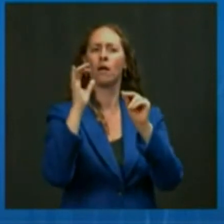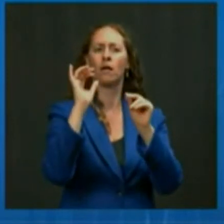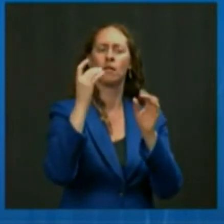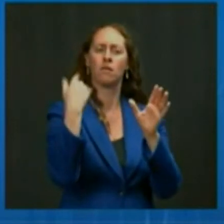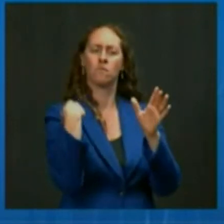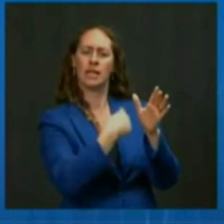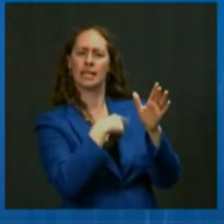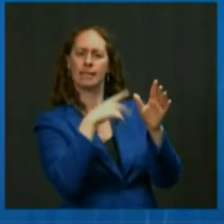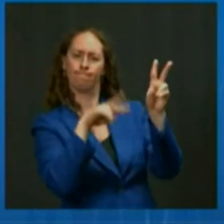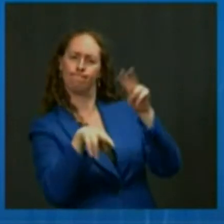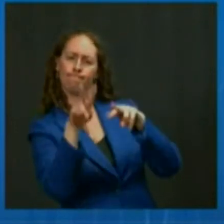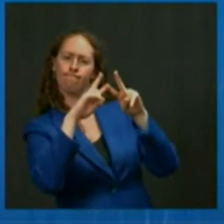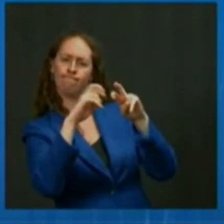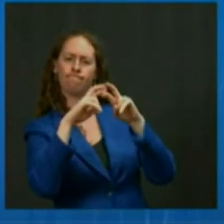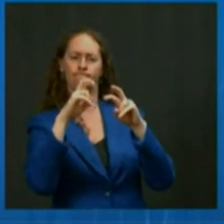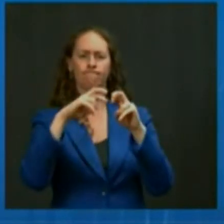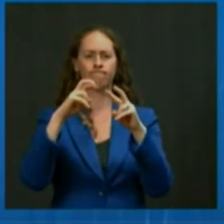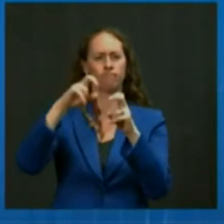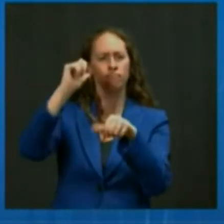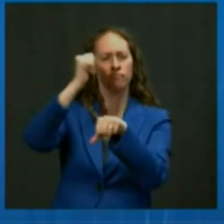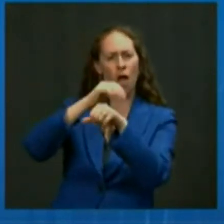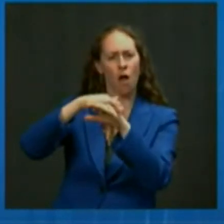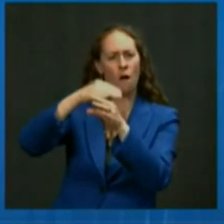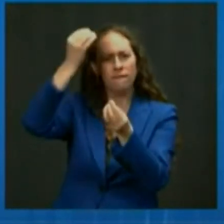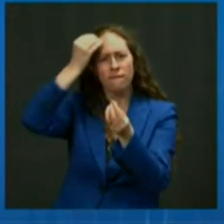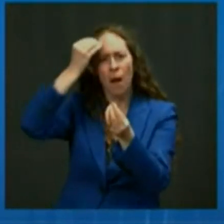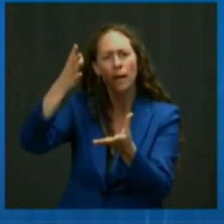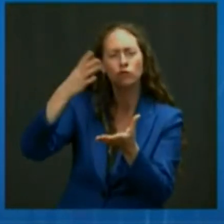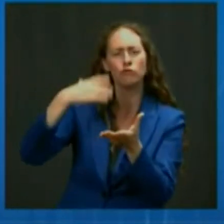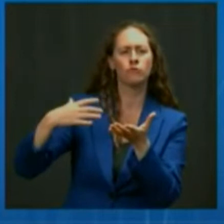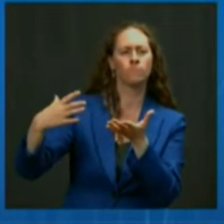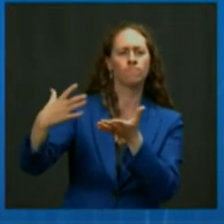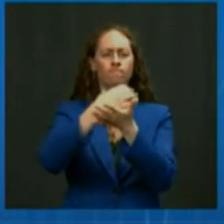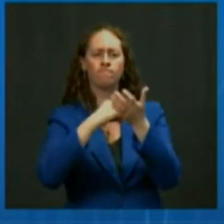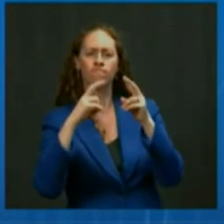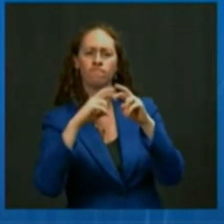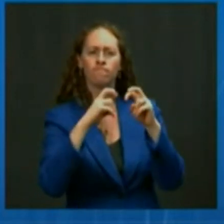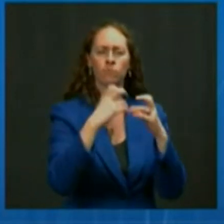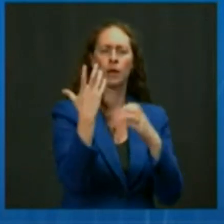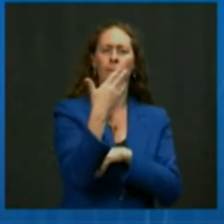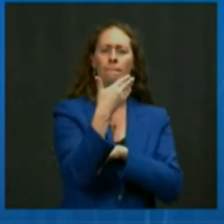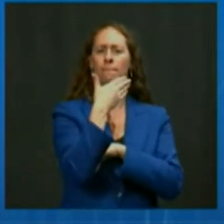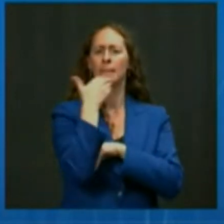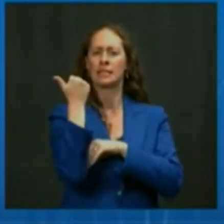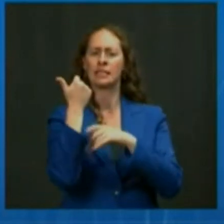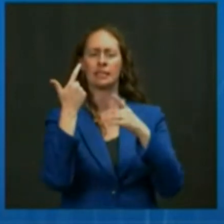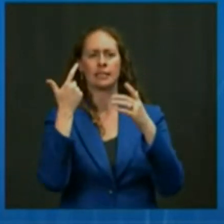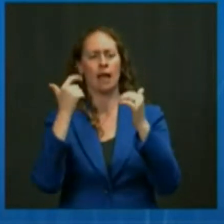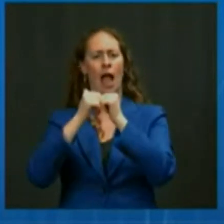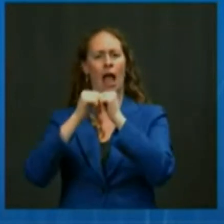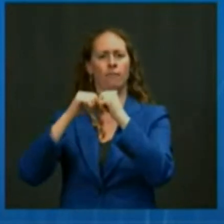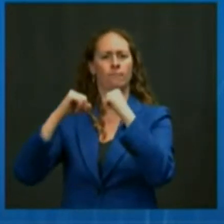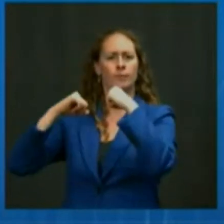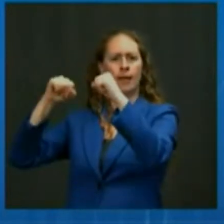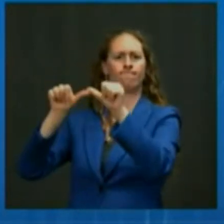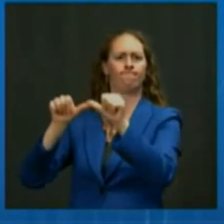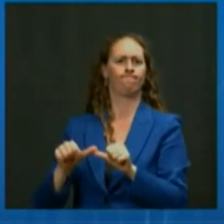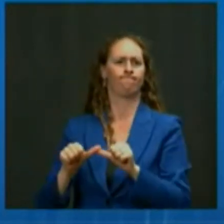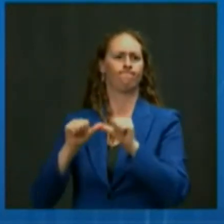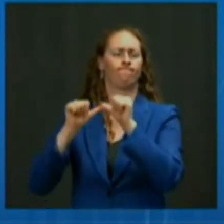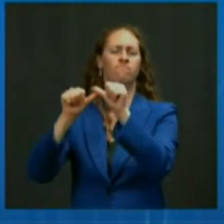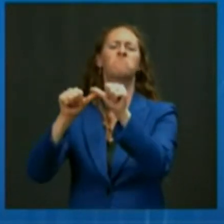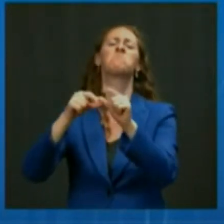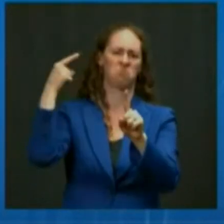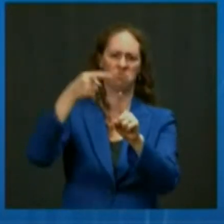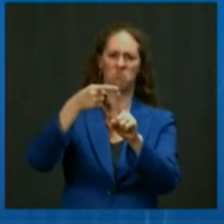so much time and thought into this decision, why we pulled the best public health and medical minds from together around the department to